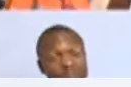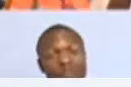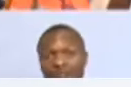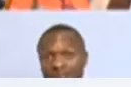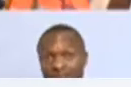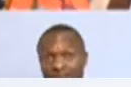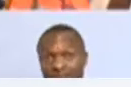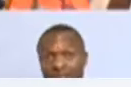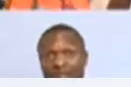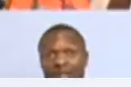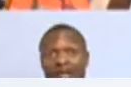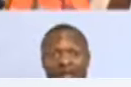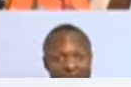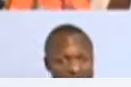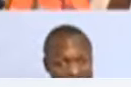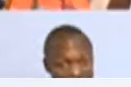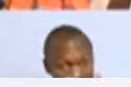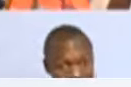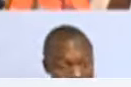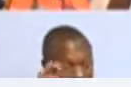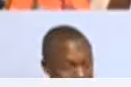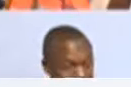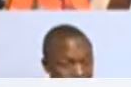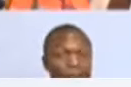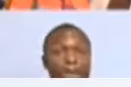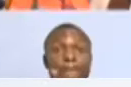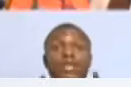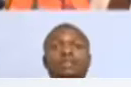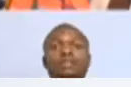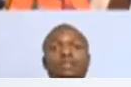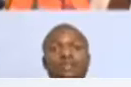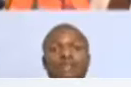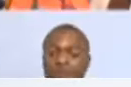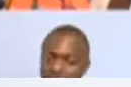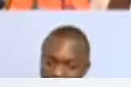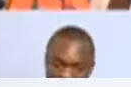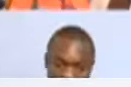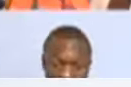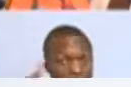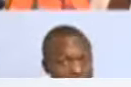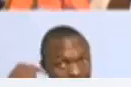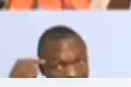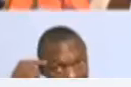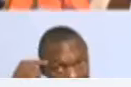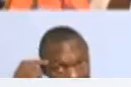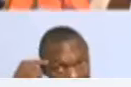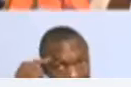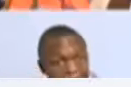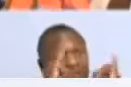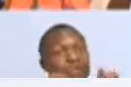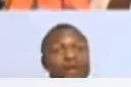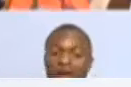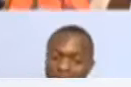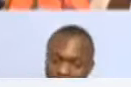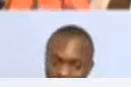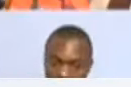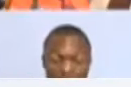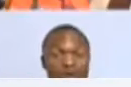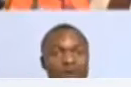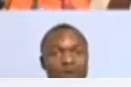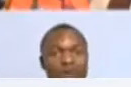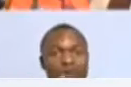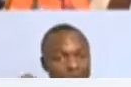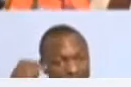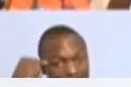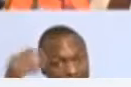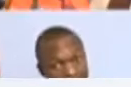church, our partners, we call them our partners, to collaborate with government agencies and local communities to help sensitize our people